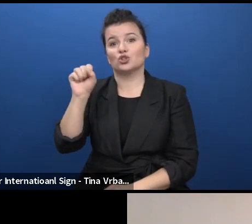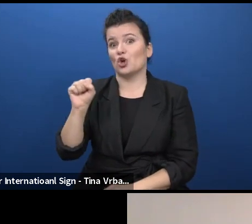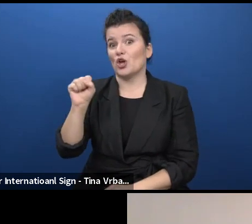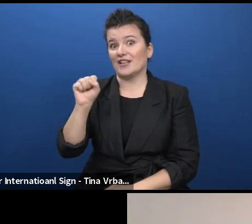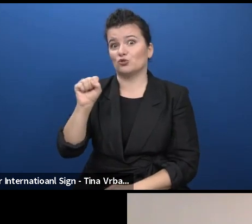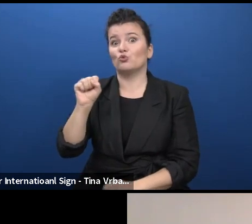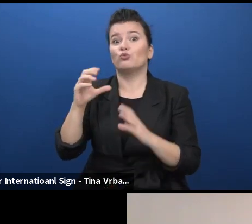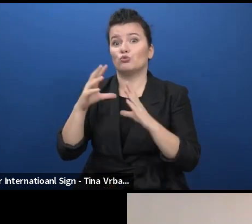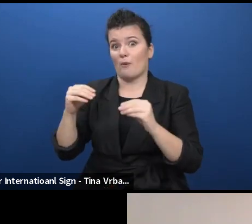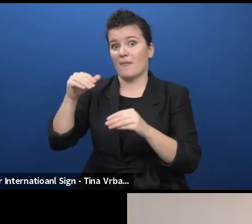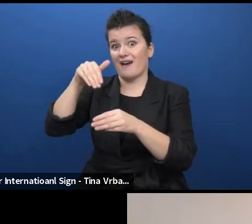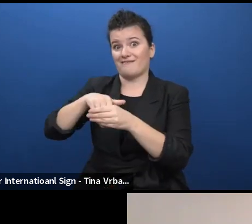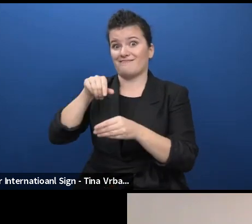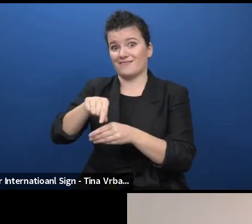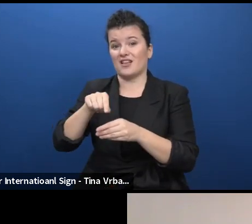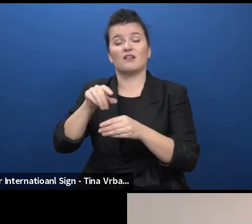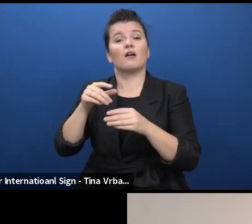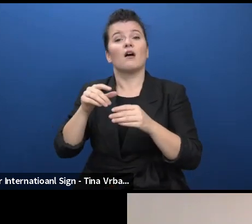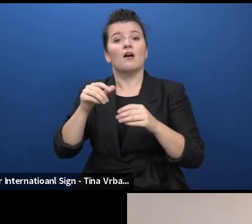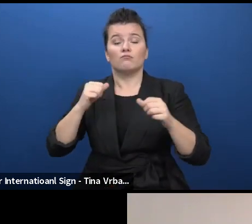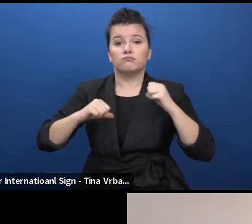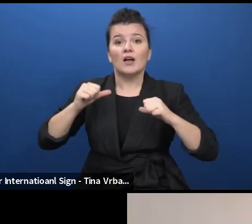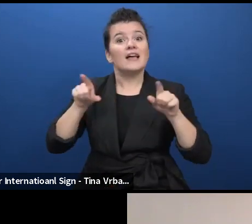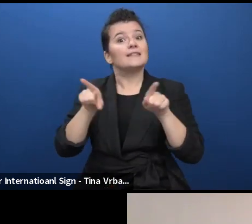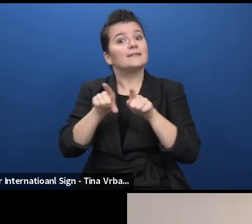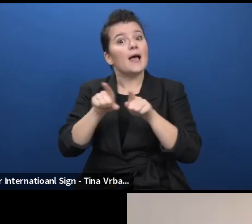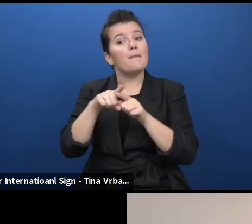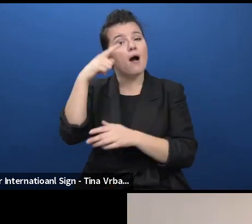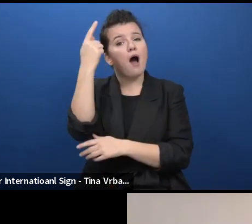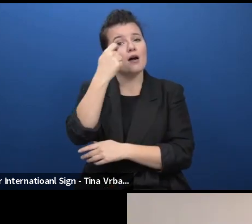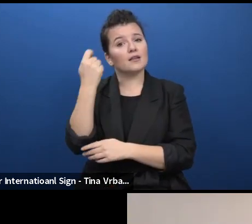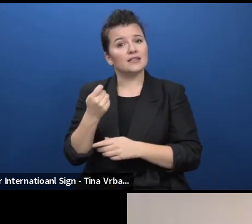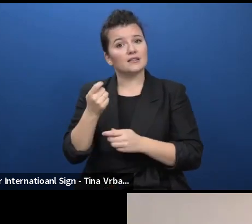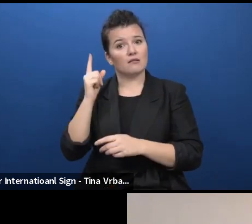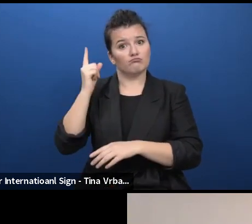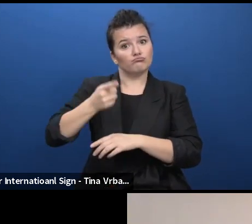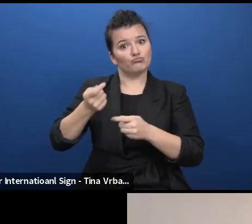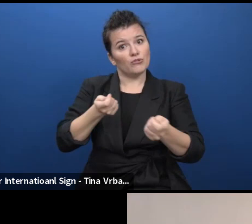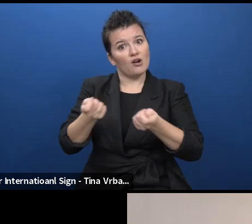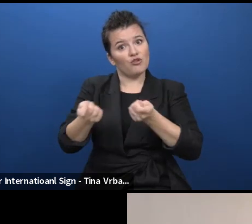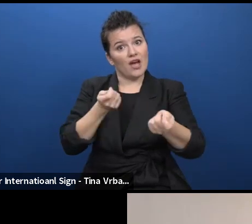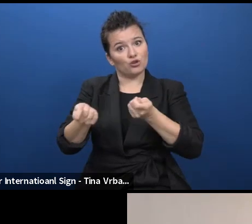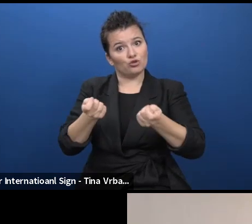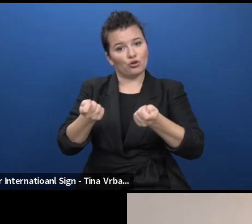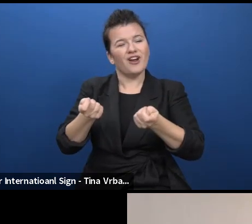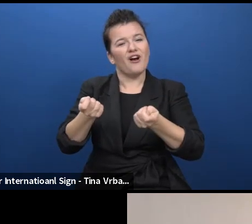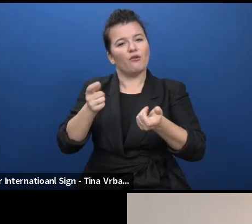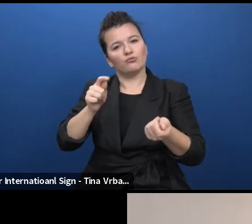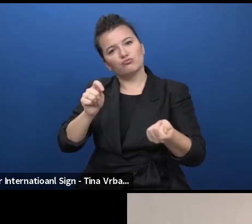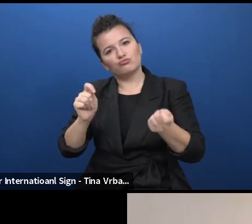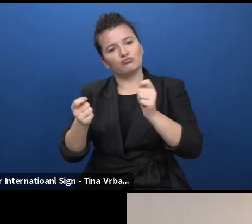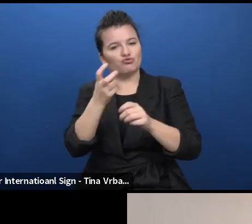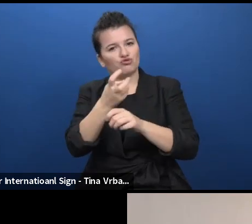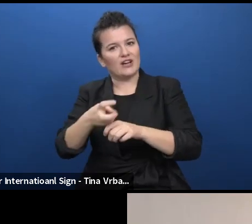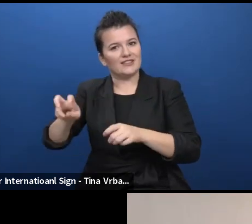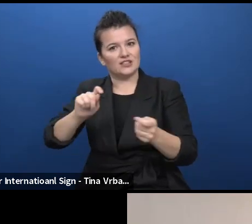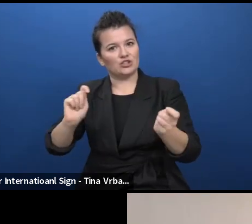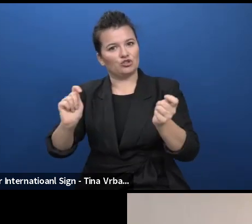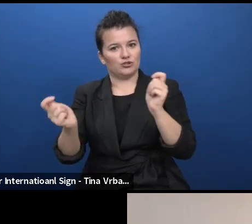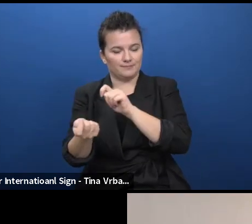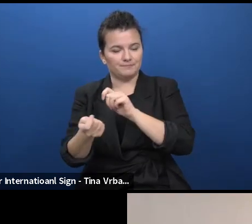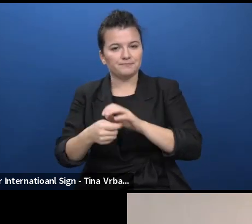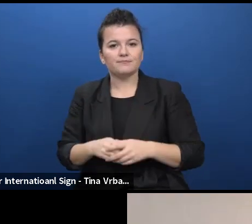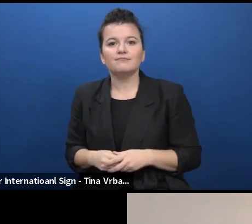where she also acted as artistic director during a transition time. She worked with directors such as